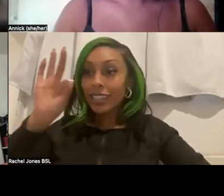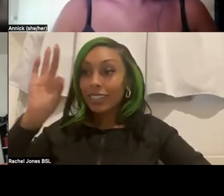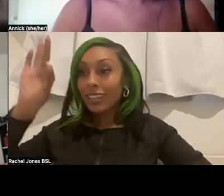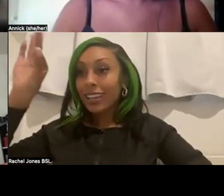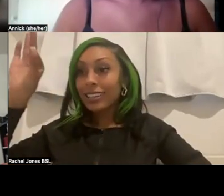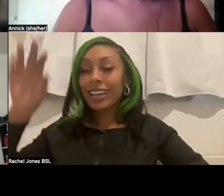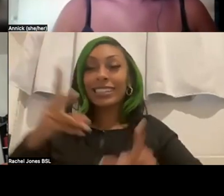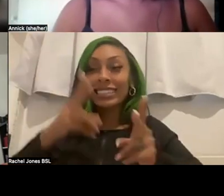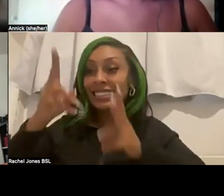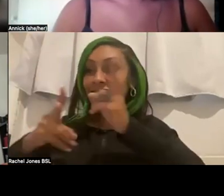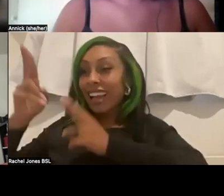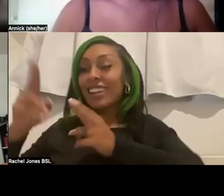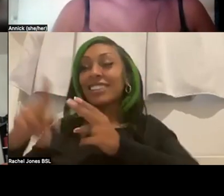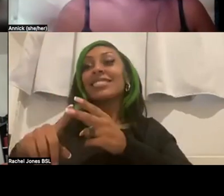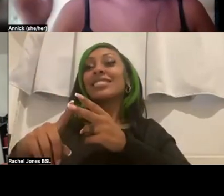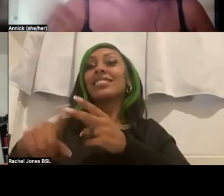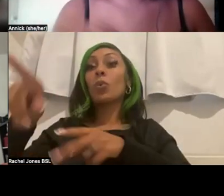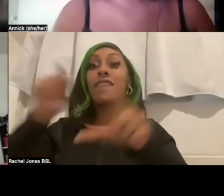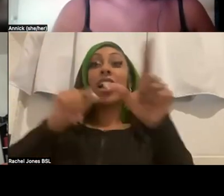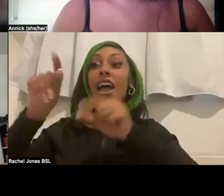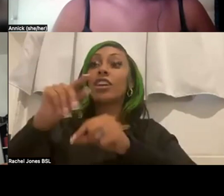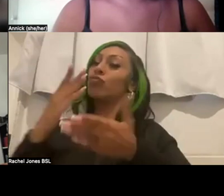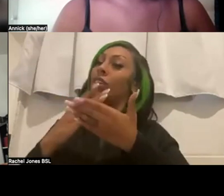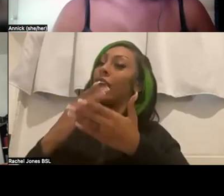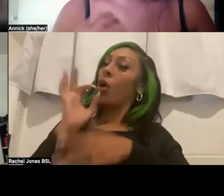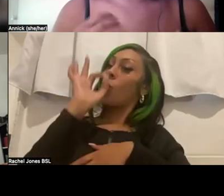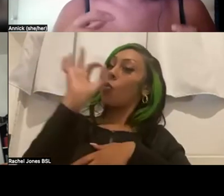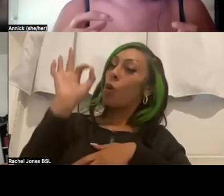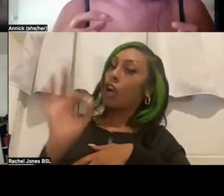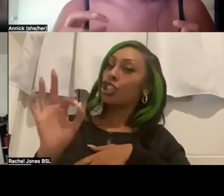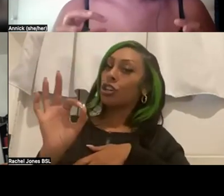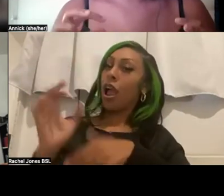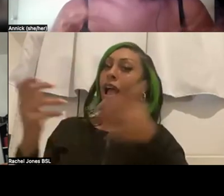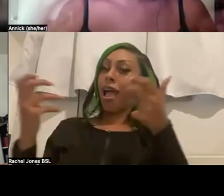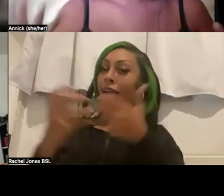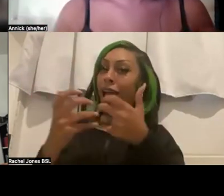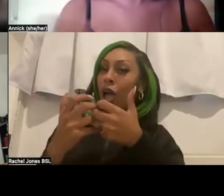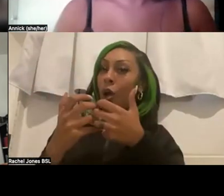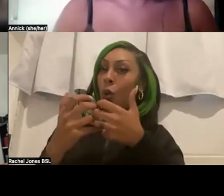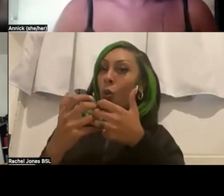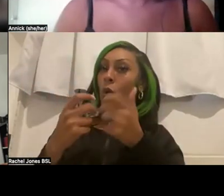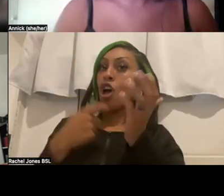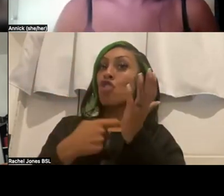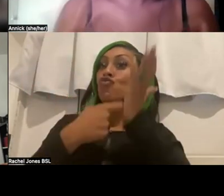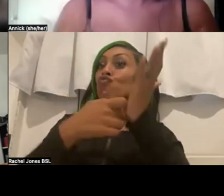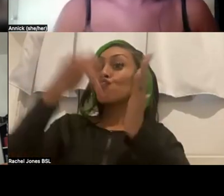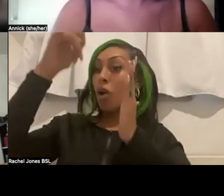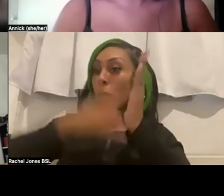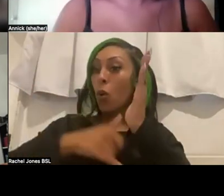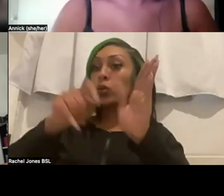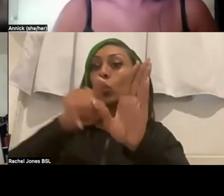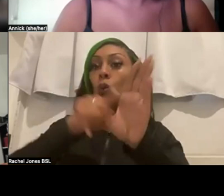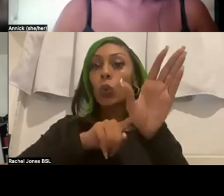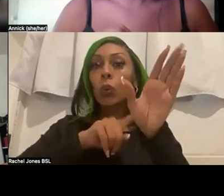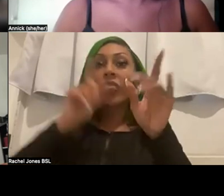scissors, because you're invited to really question that idea of how reporting on youth initiatives, youth projects usually